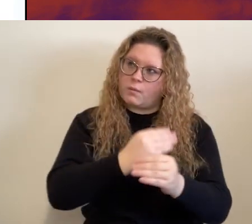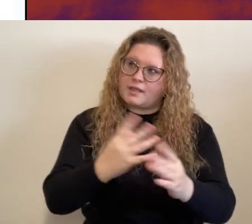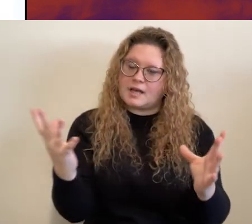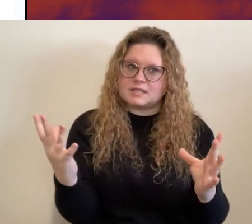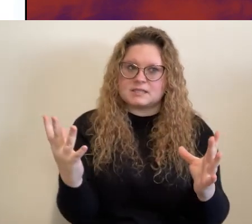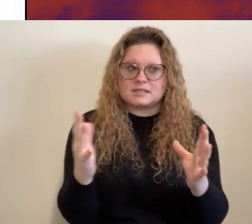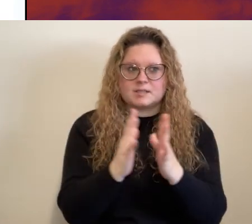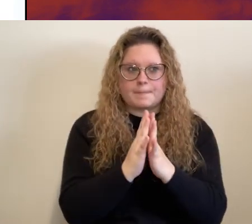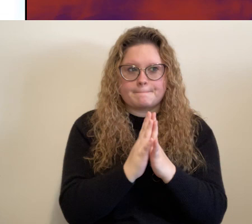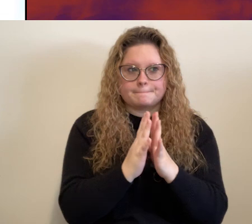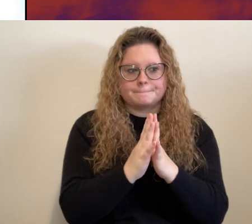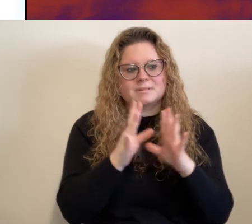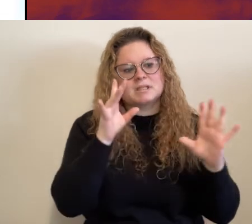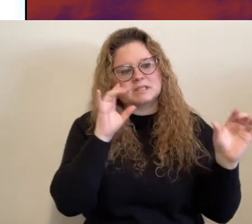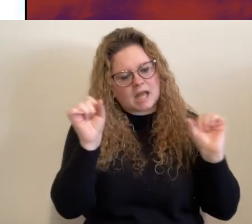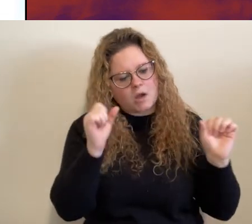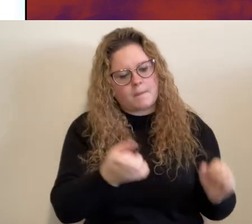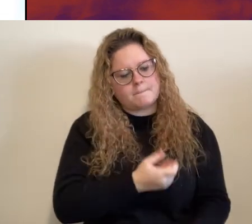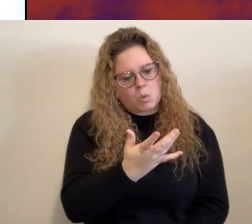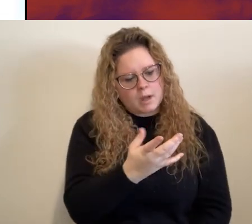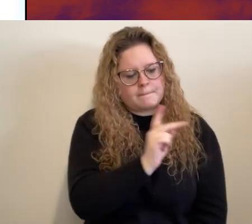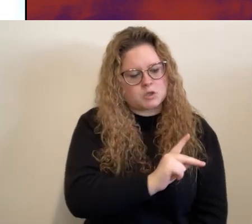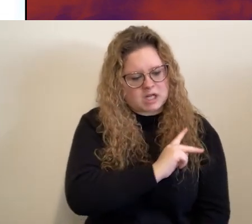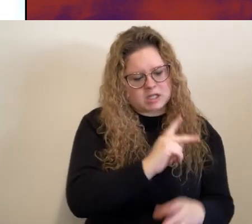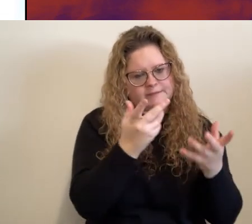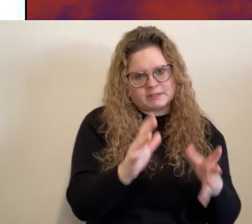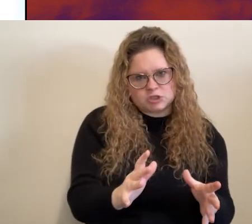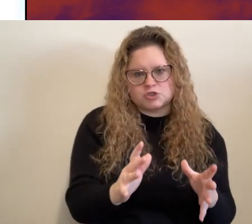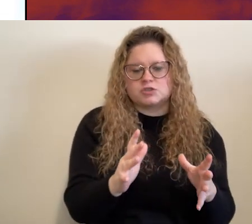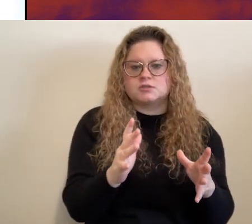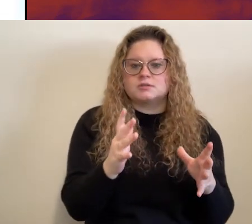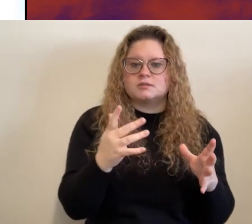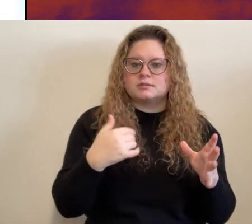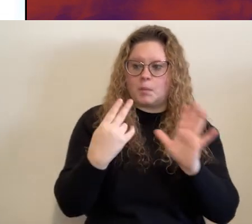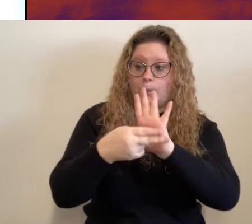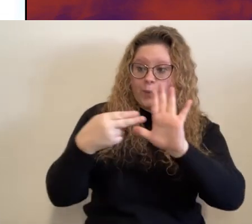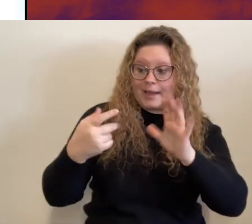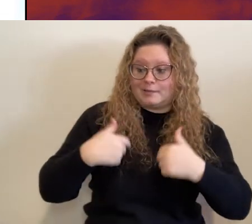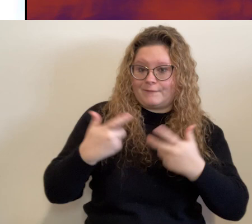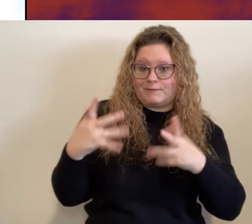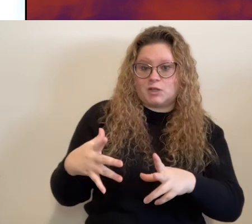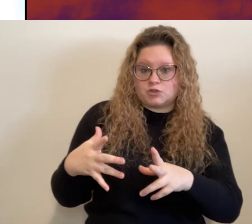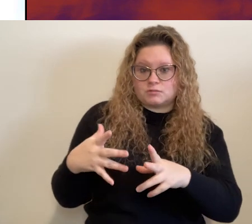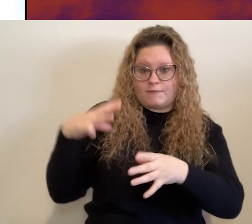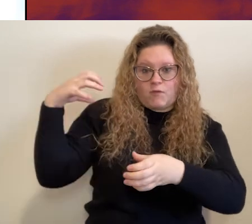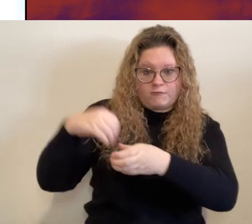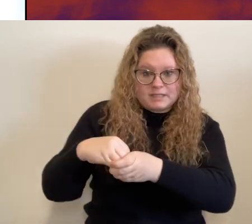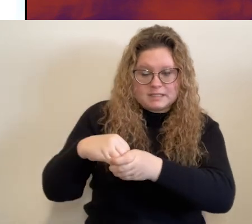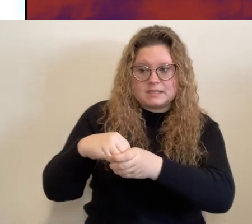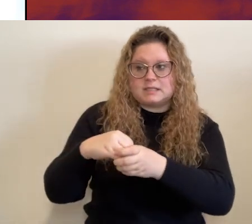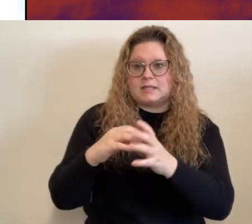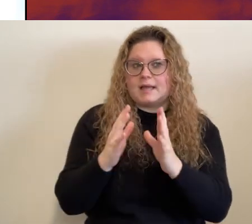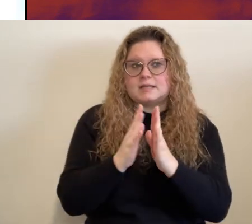sound and potent personality, and we've gone through a bunch of different brands that I've worked on. And I would